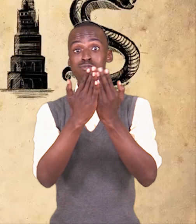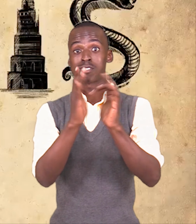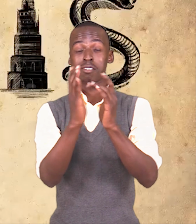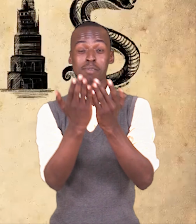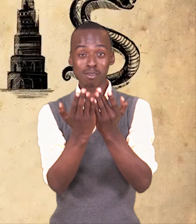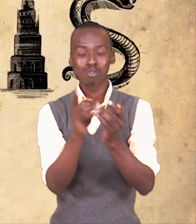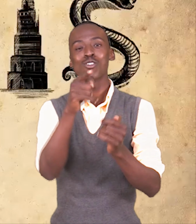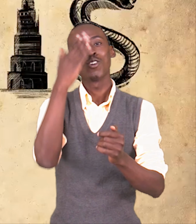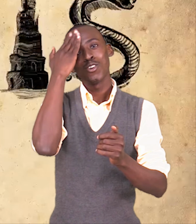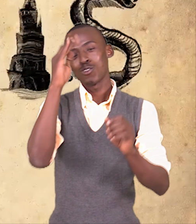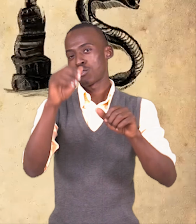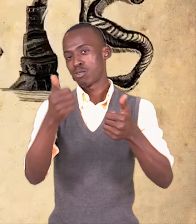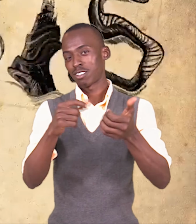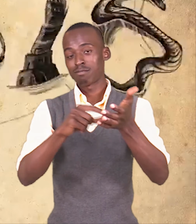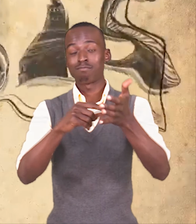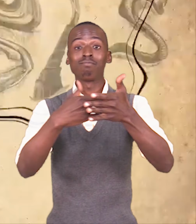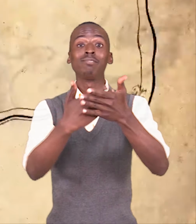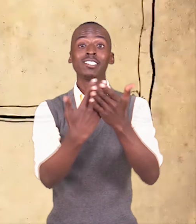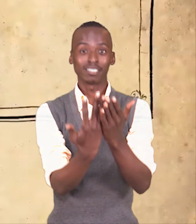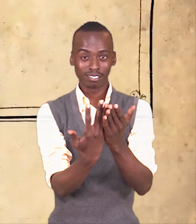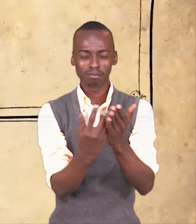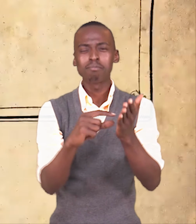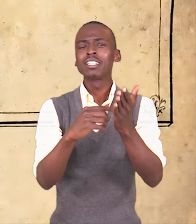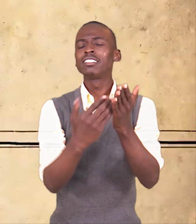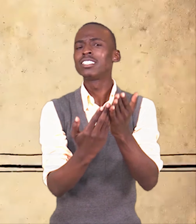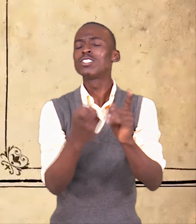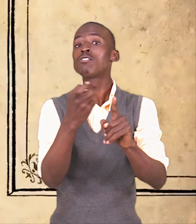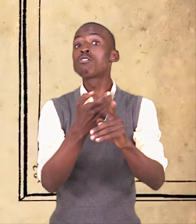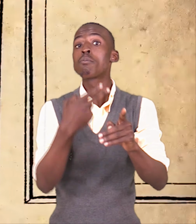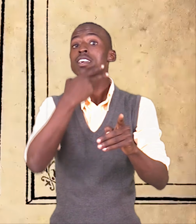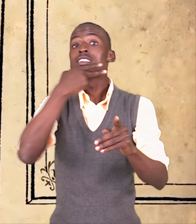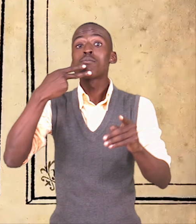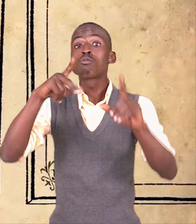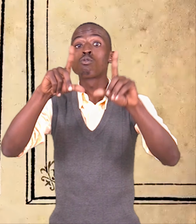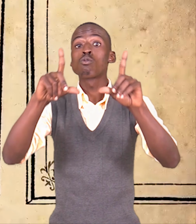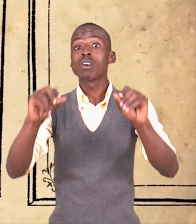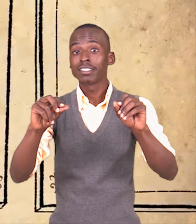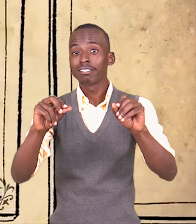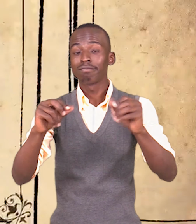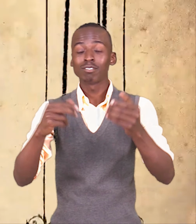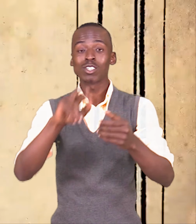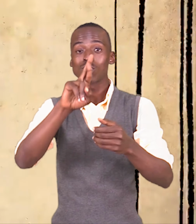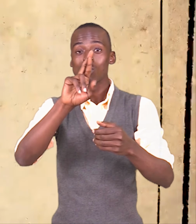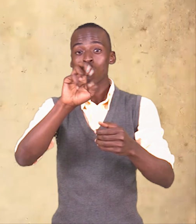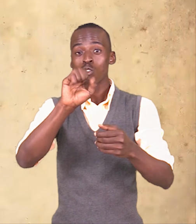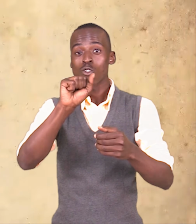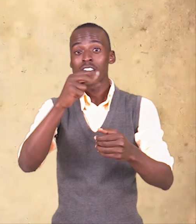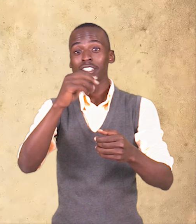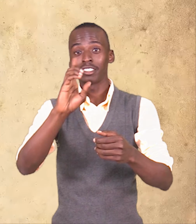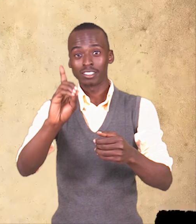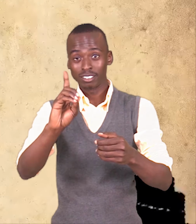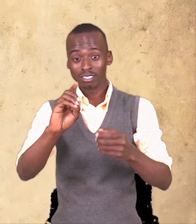We're walking through the book of Genesis, which is made up of these two main parts. And the first part begins in the garden, where we watch humanity